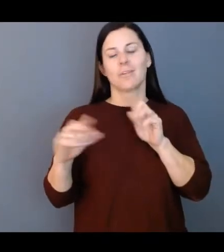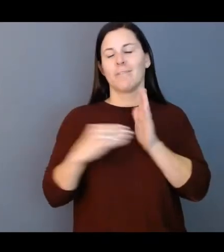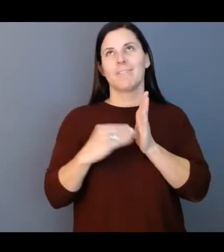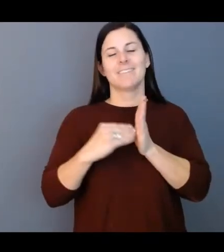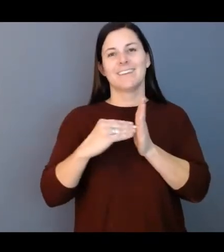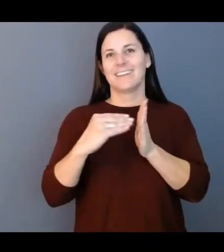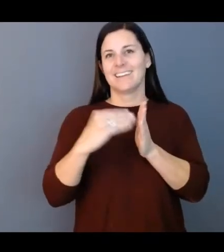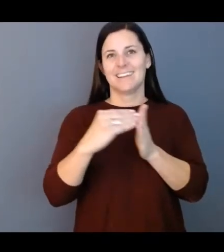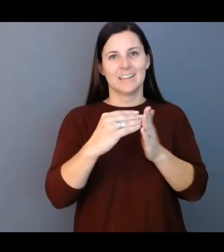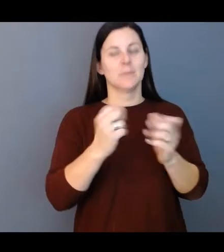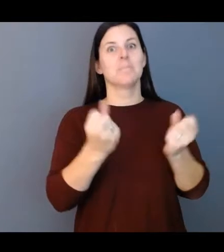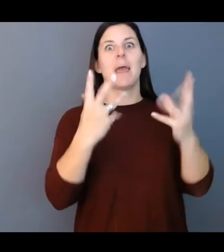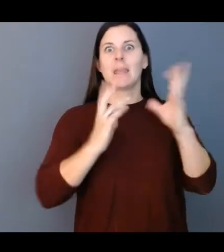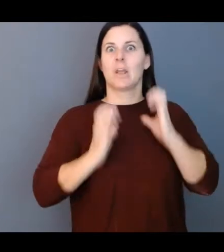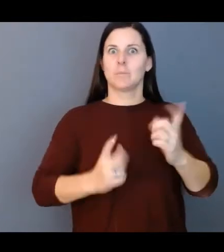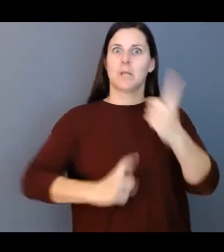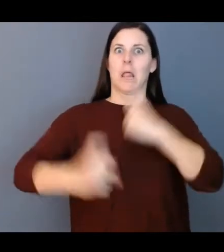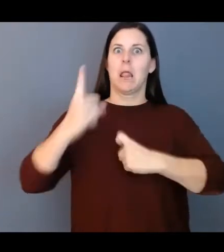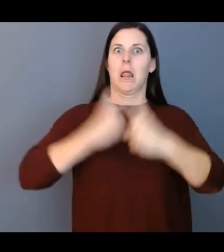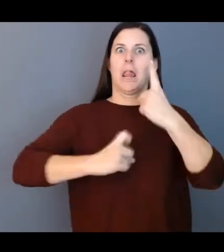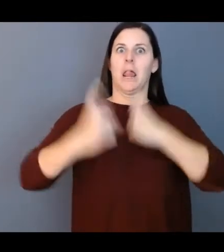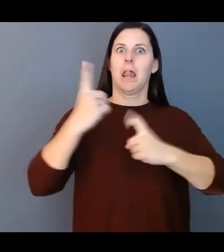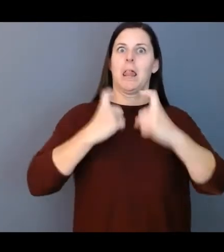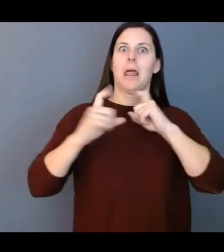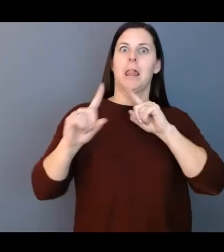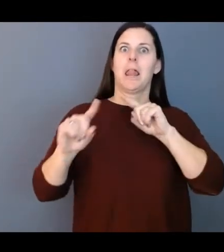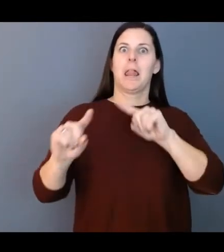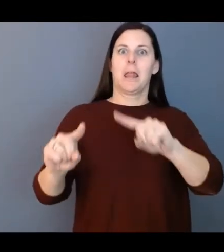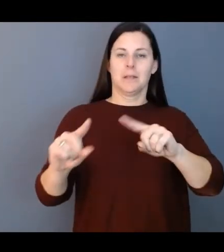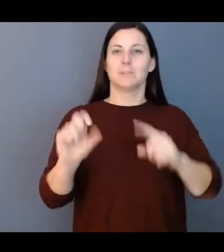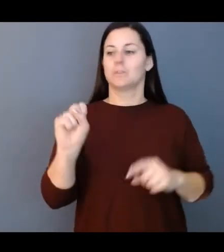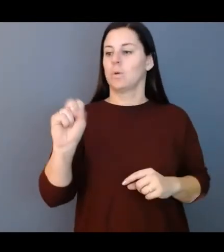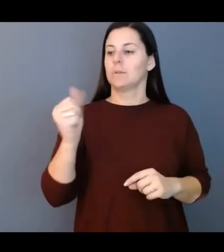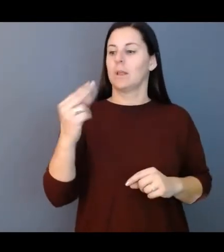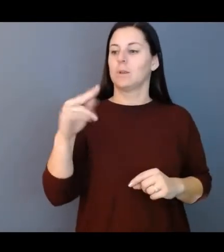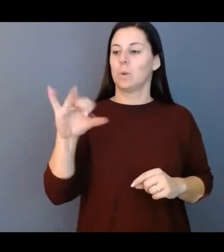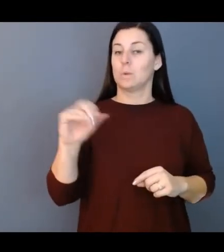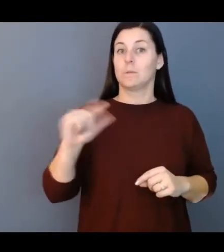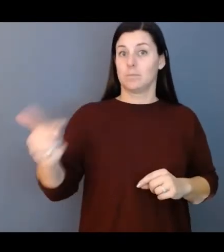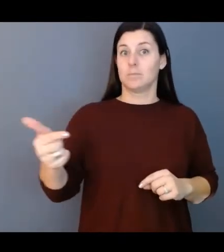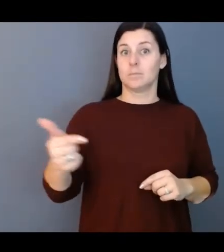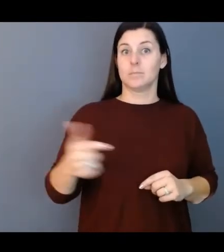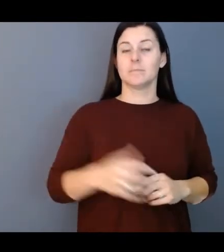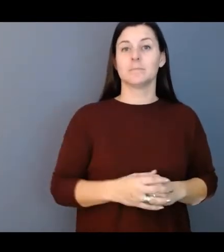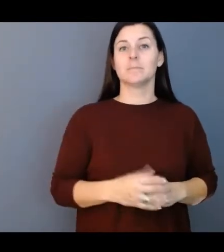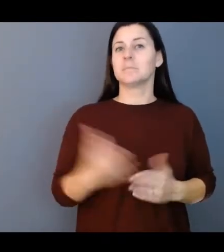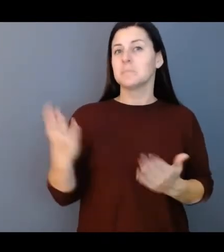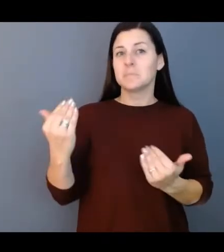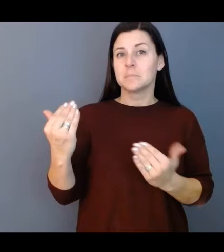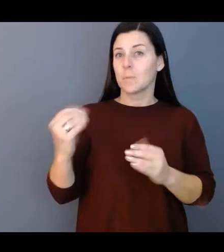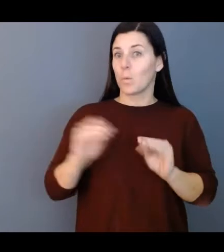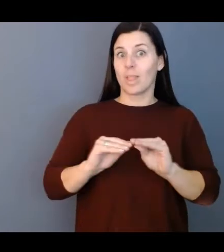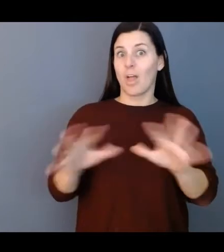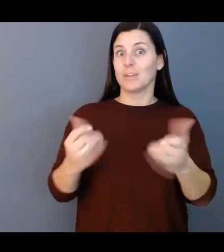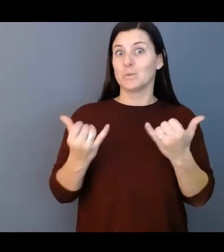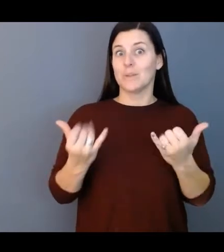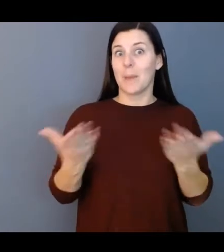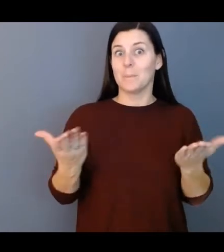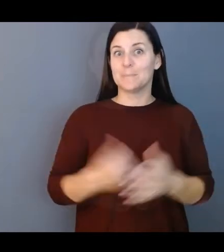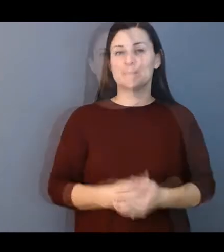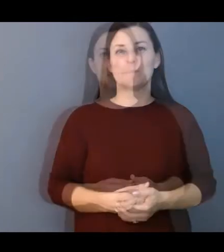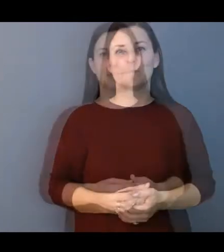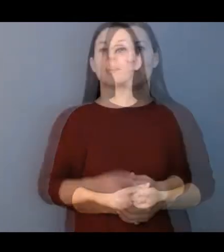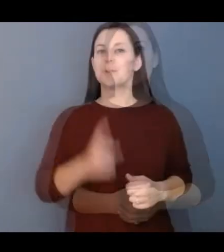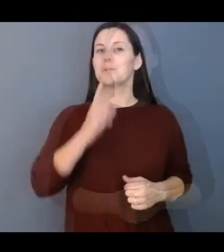question so many times to so many customers. So, Santosh, I'll let you start. Tell us what we